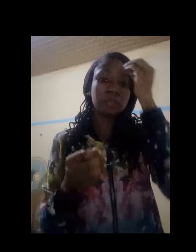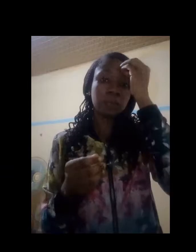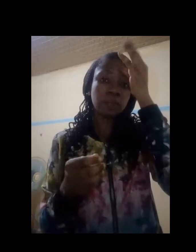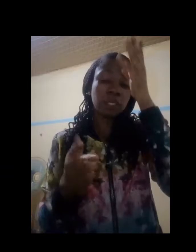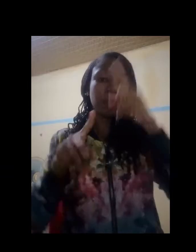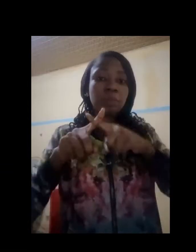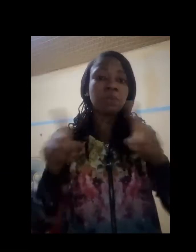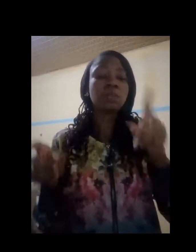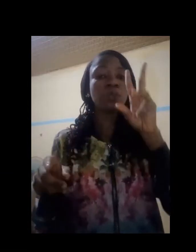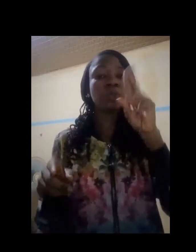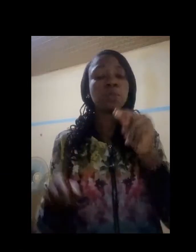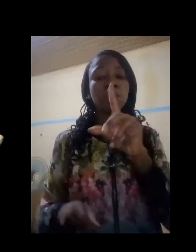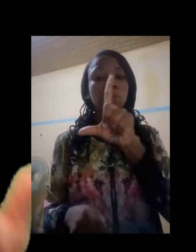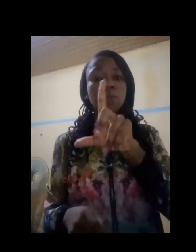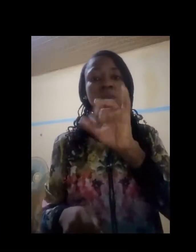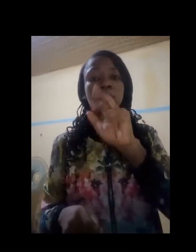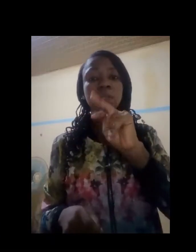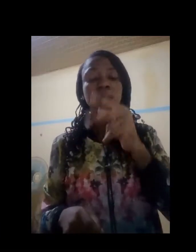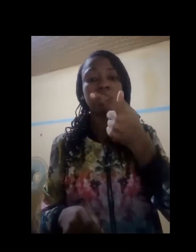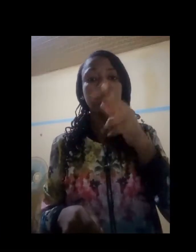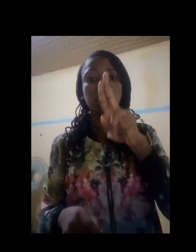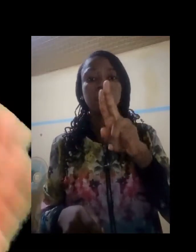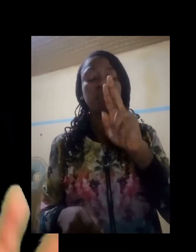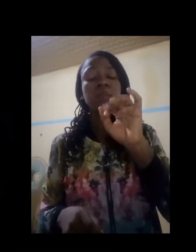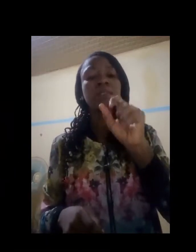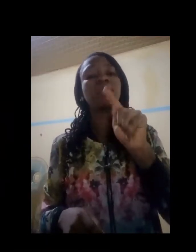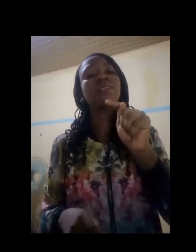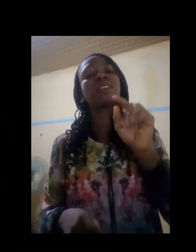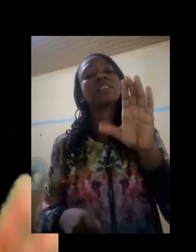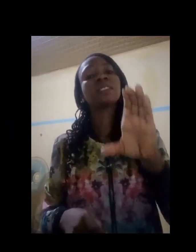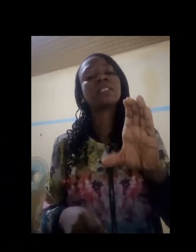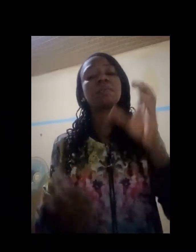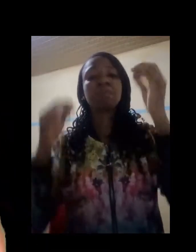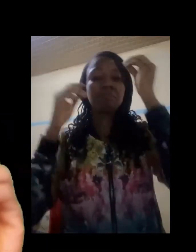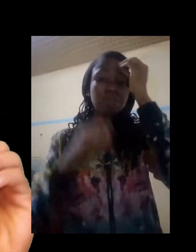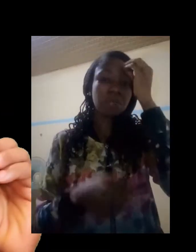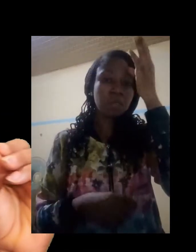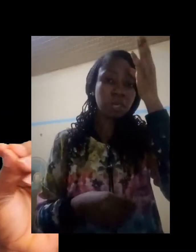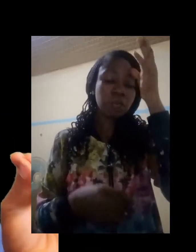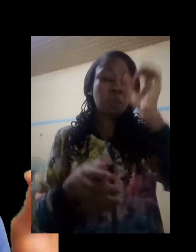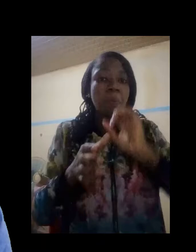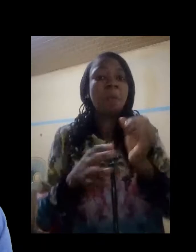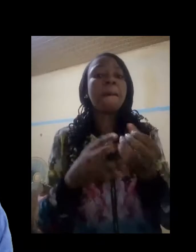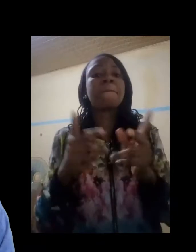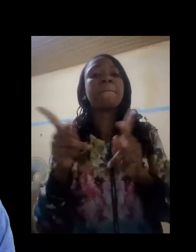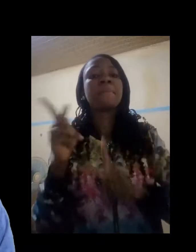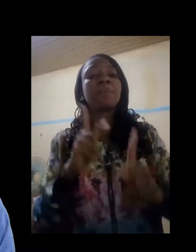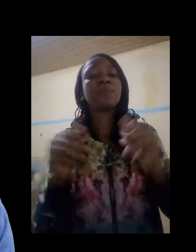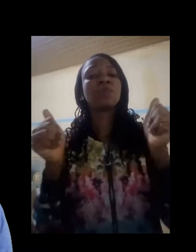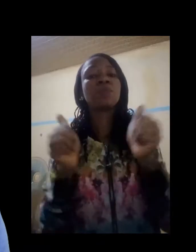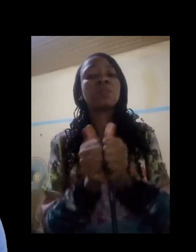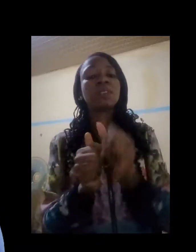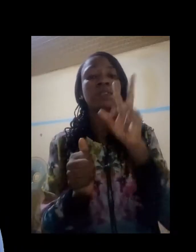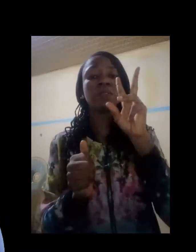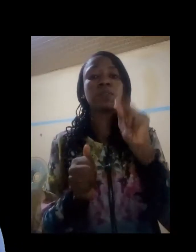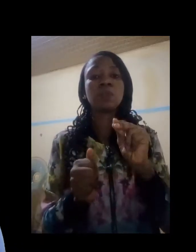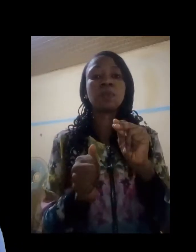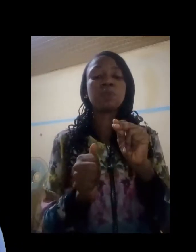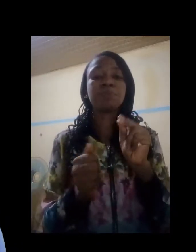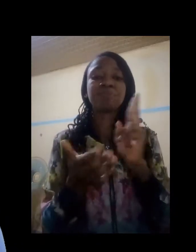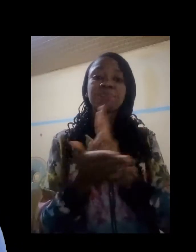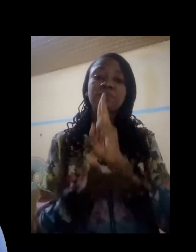linguistic knowledge at all, and also people with no university degree. You